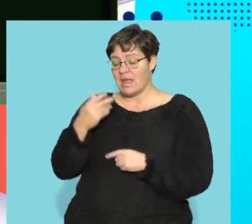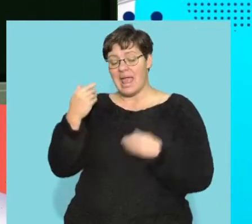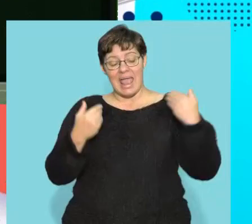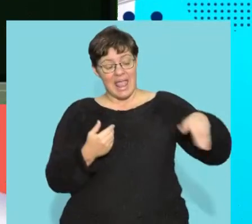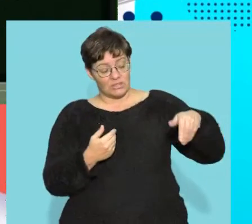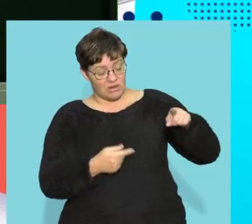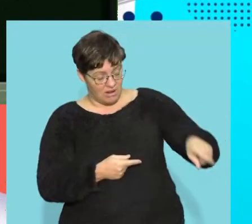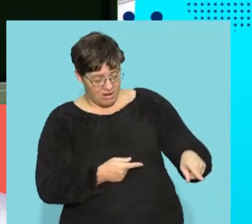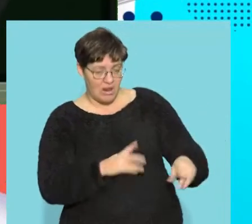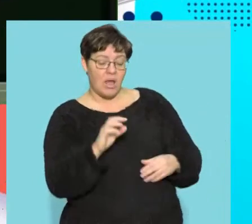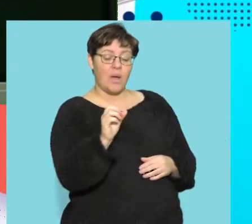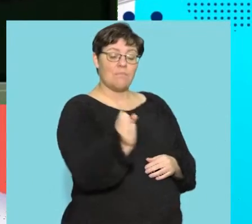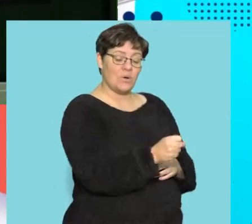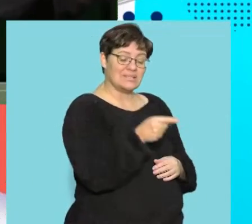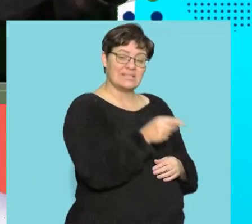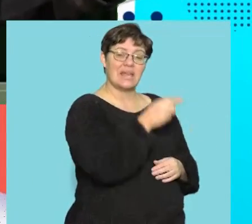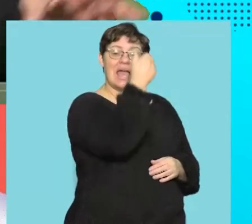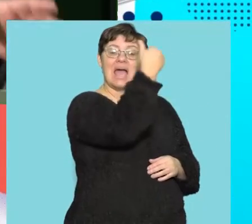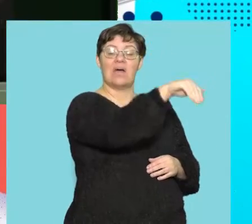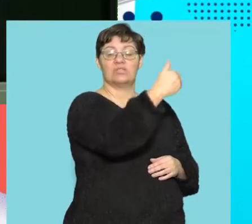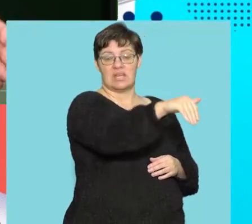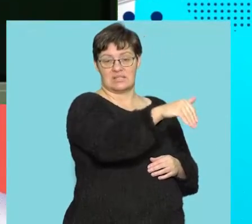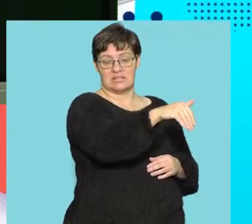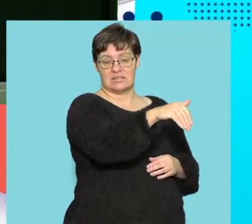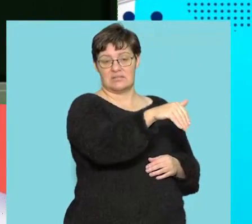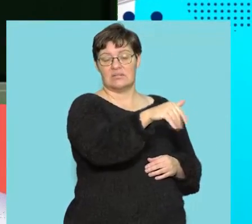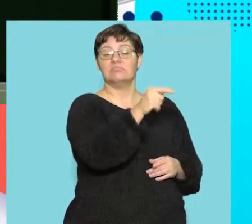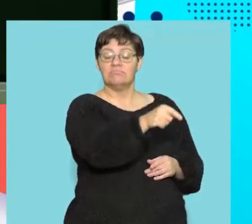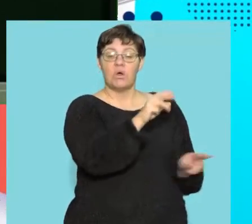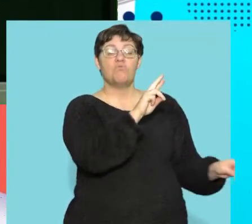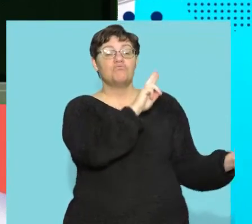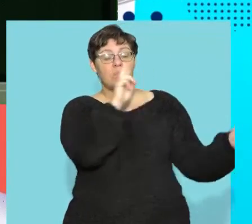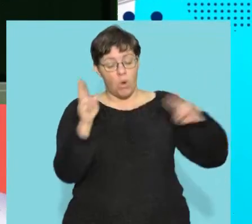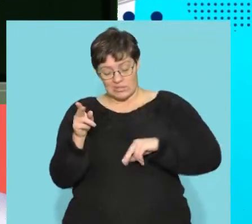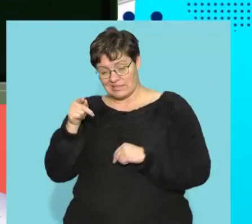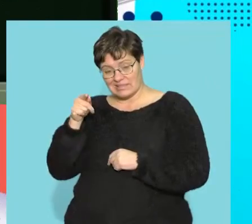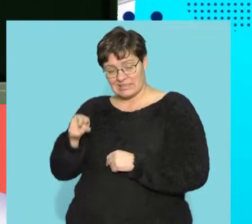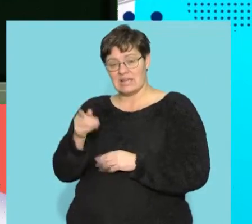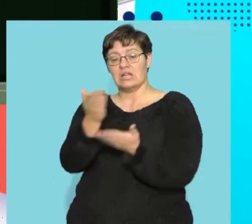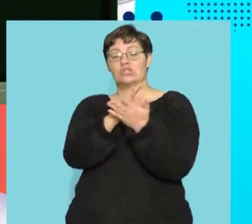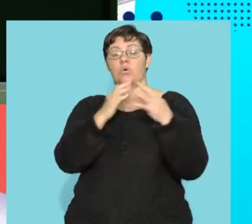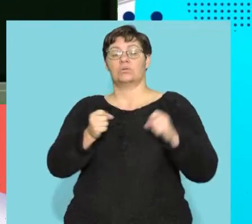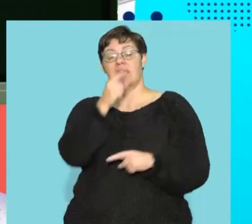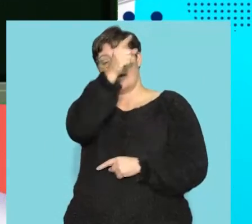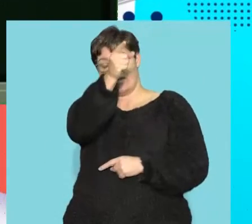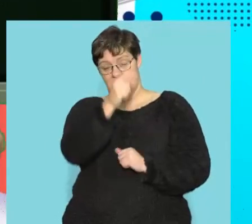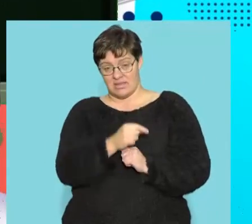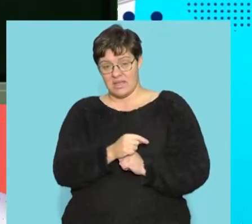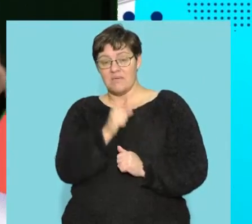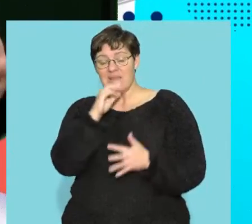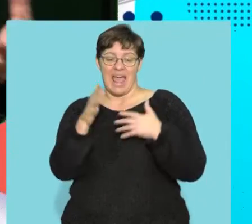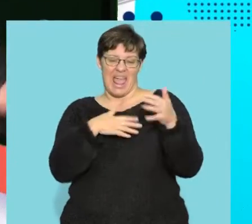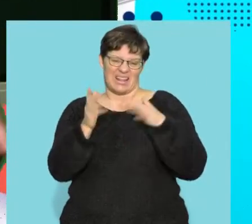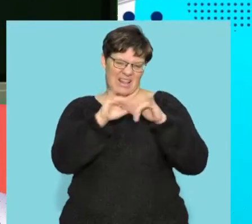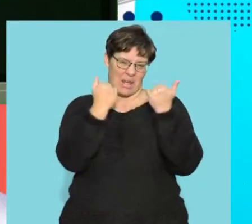auditor is appointed outside the firm and he reports to the shareholders when you're dealing with companies.